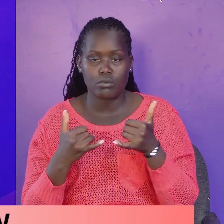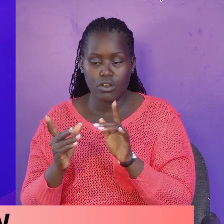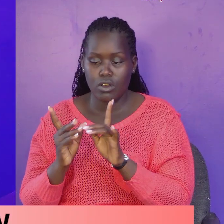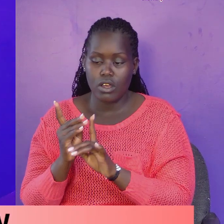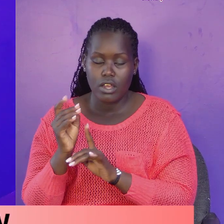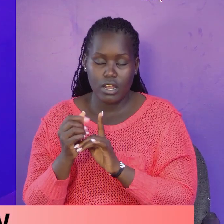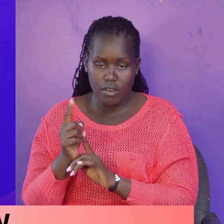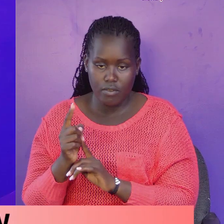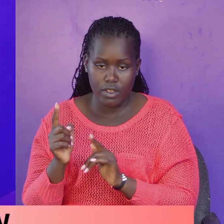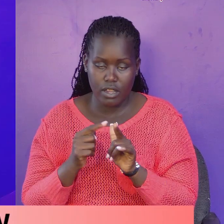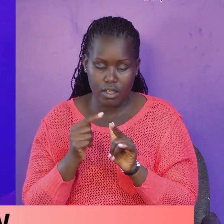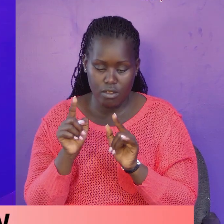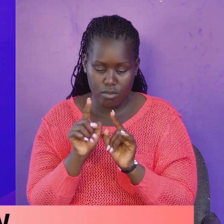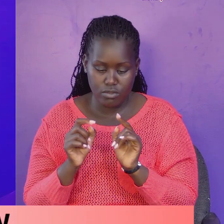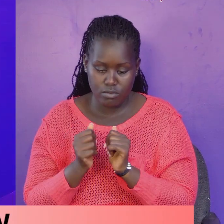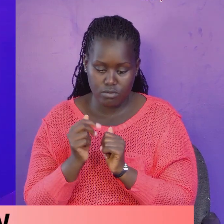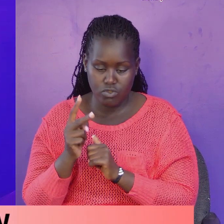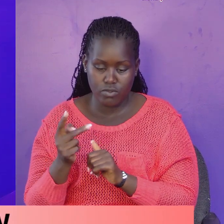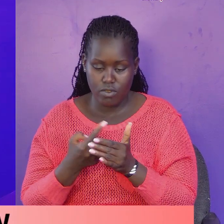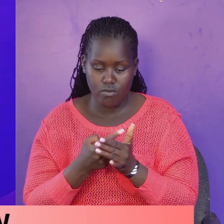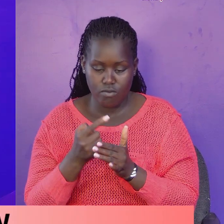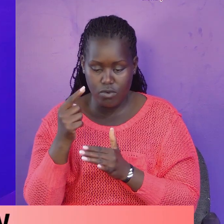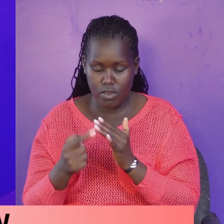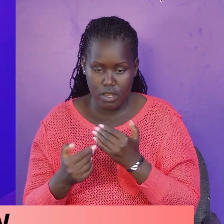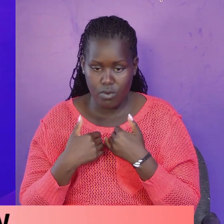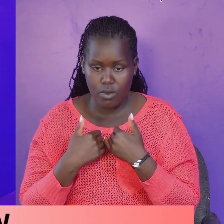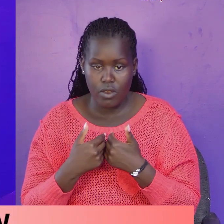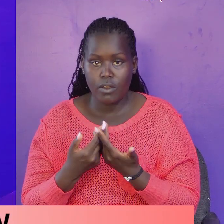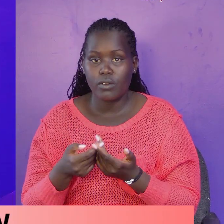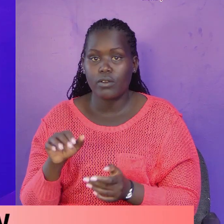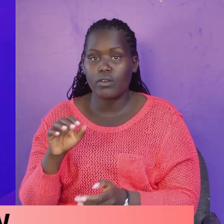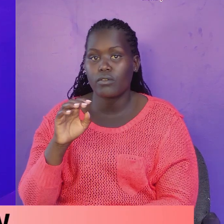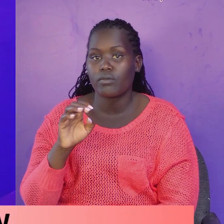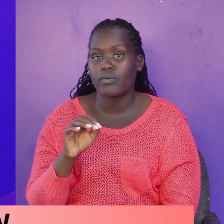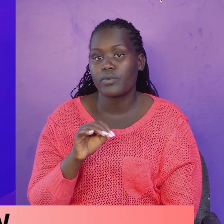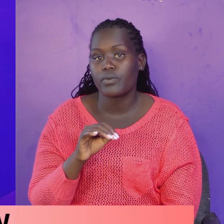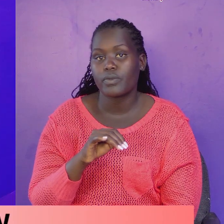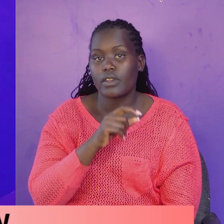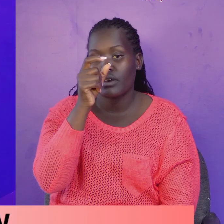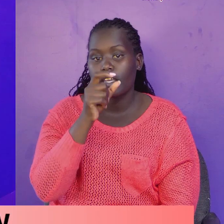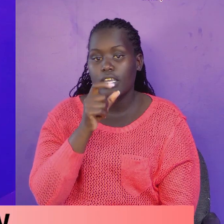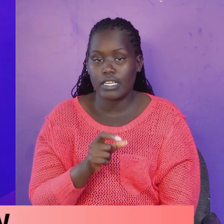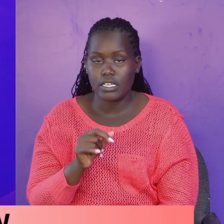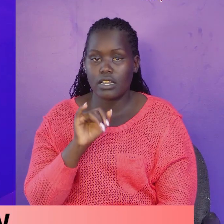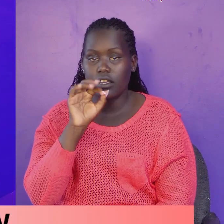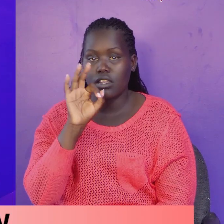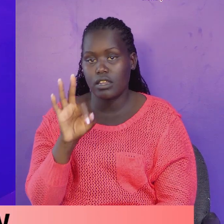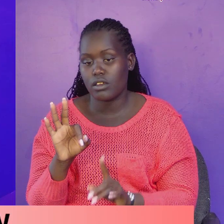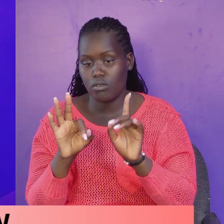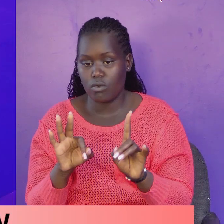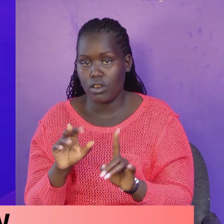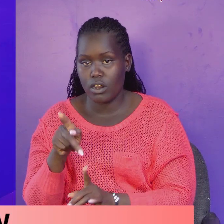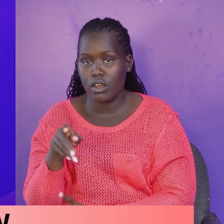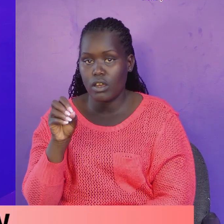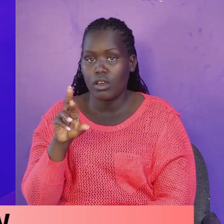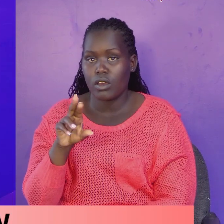11th, then 12th, that is on the weekend. We have Estonia versus Italy. It was a 3-1 win for Italy. Portugal for Ireland, we